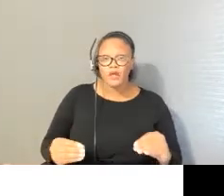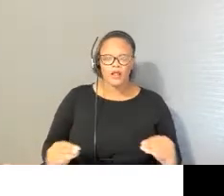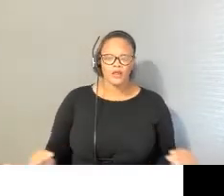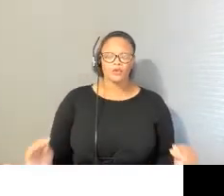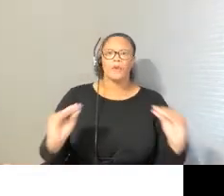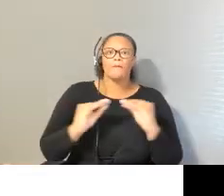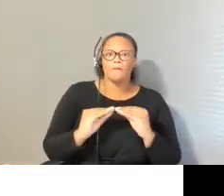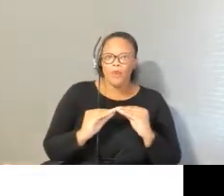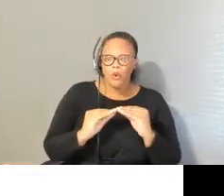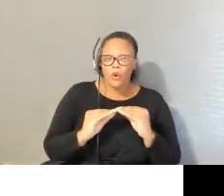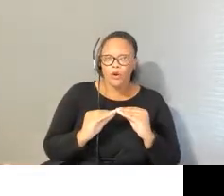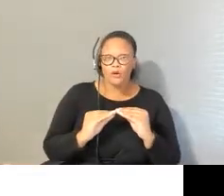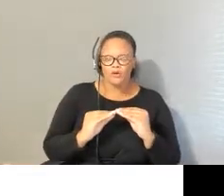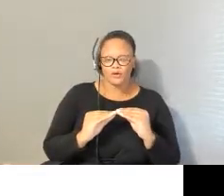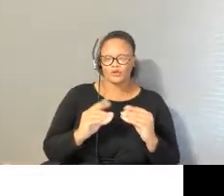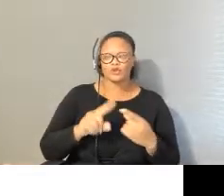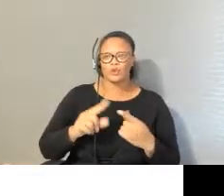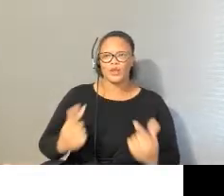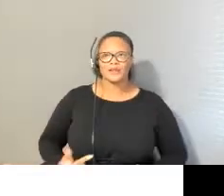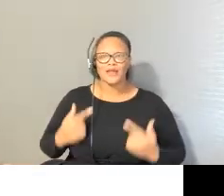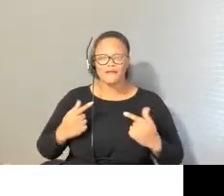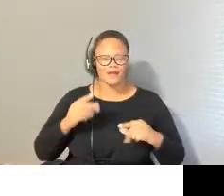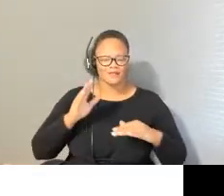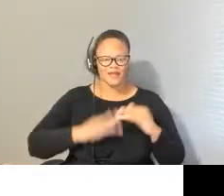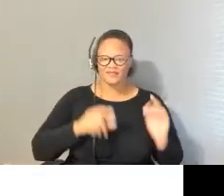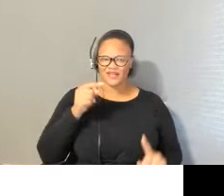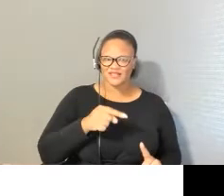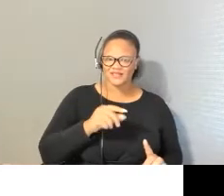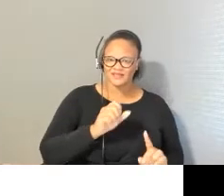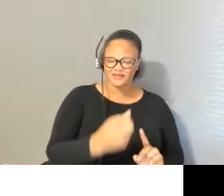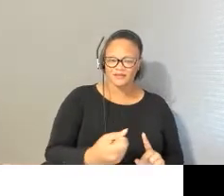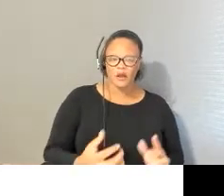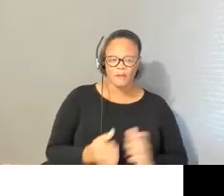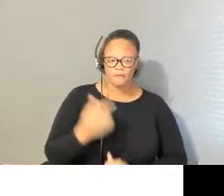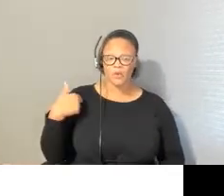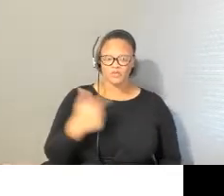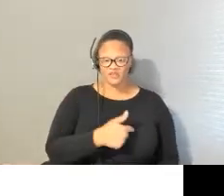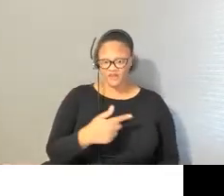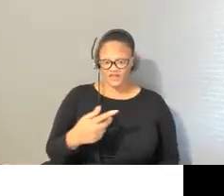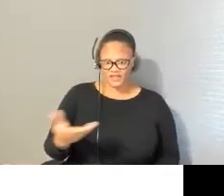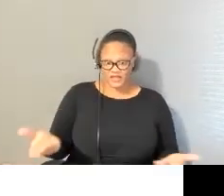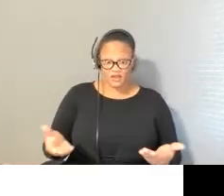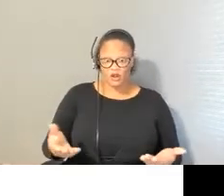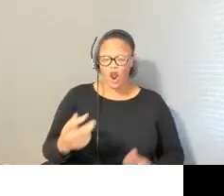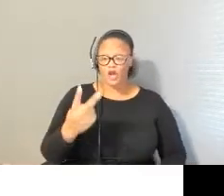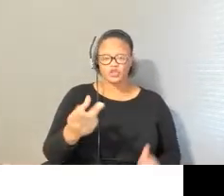than to thriving. And quite honestly, most of us on this call are 2 paychecks away from not